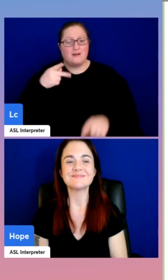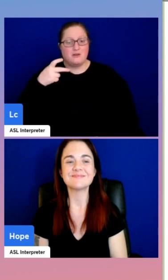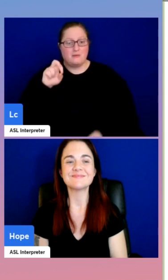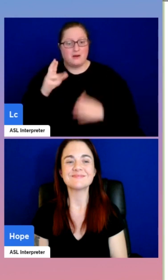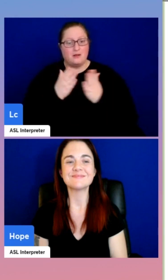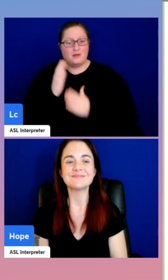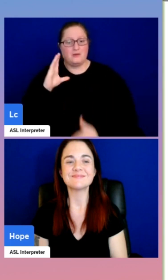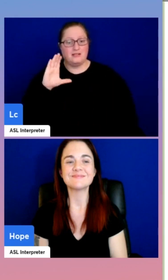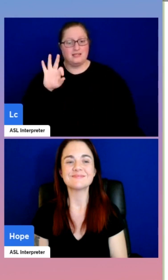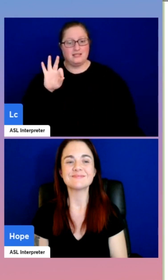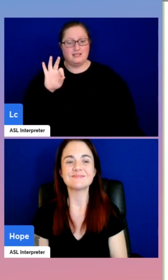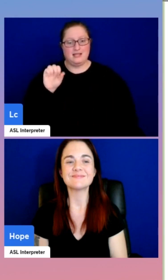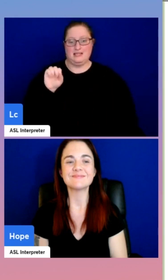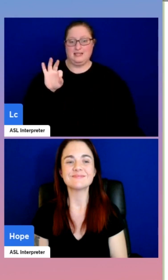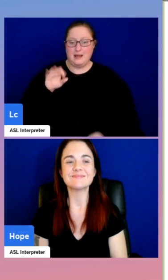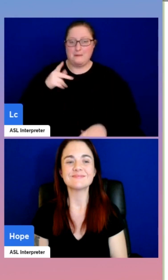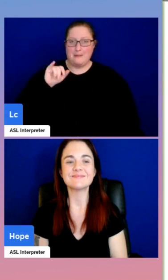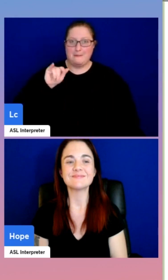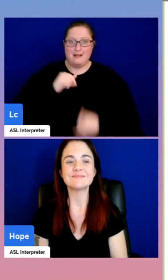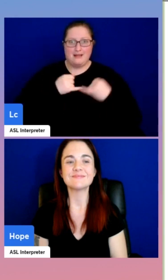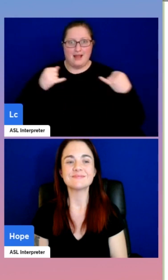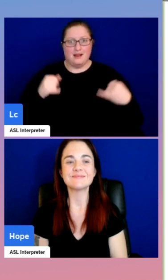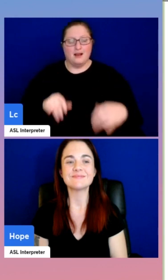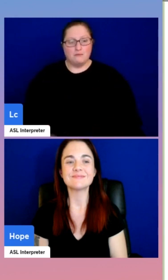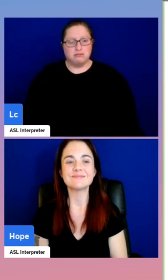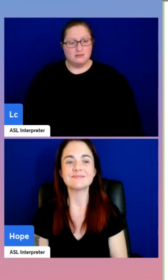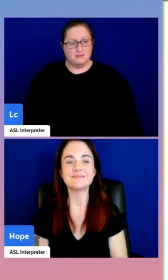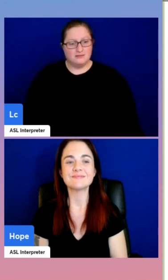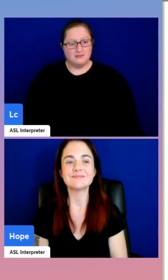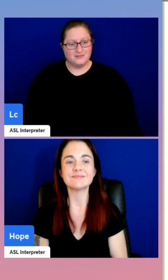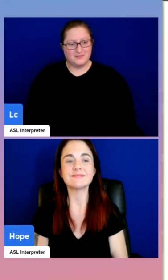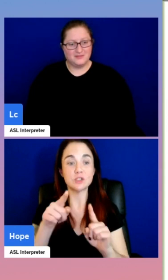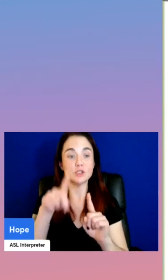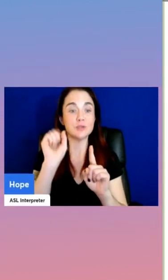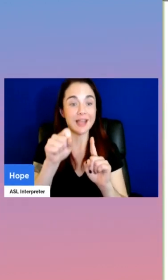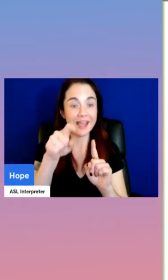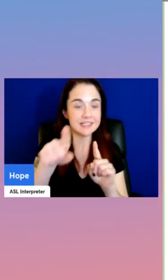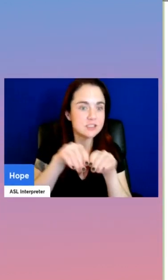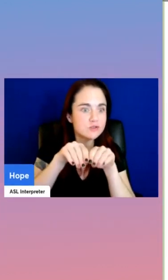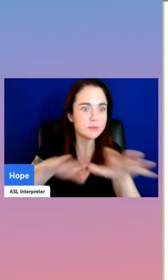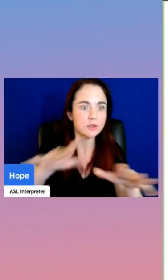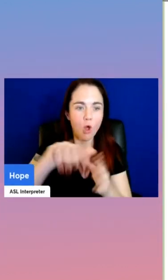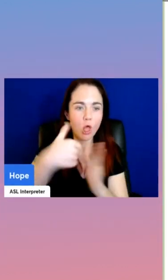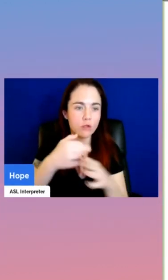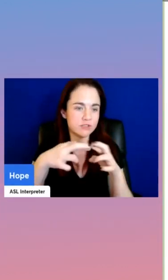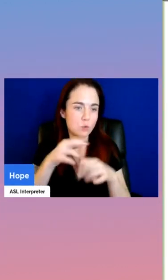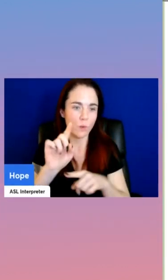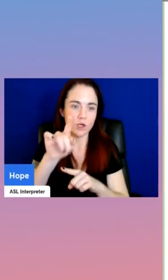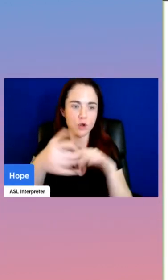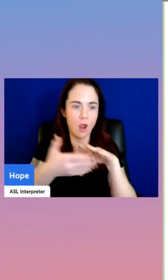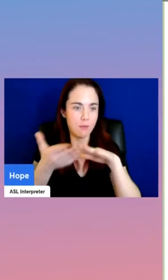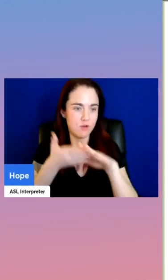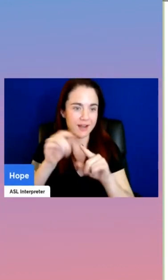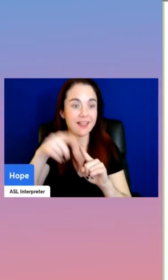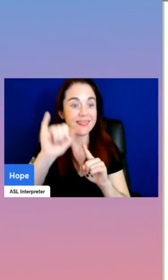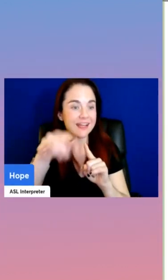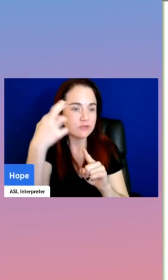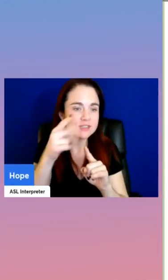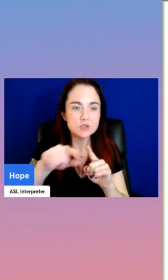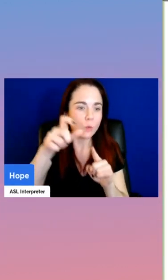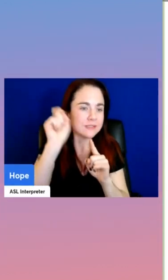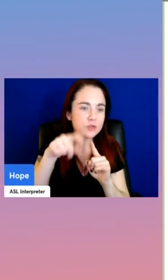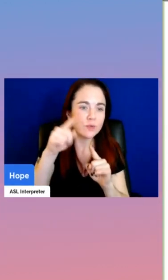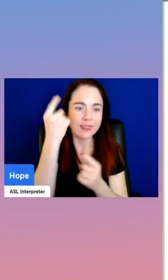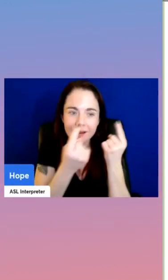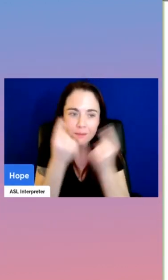CI/CD pipeline, you can distribute the creation of the AMIs in all of the regions where you are operating. And hence, there's no need for you to think